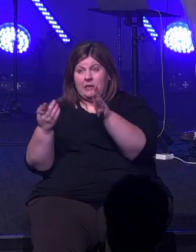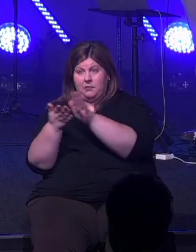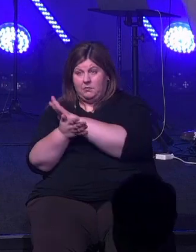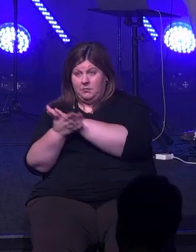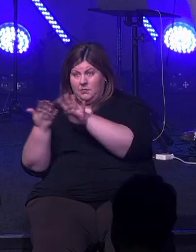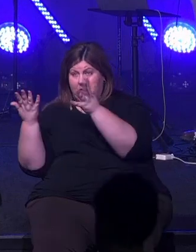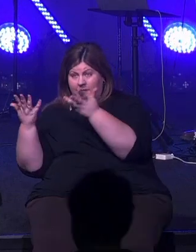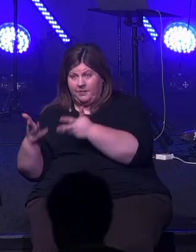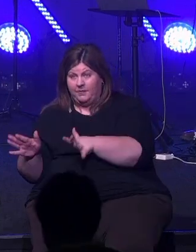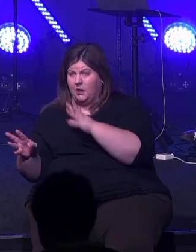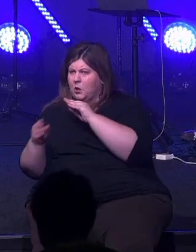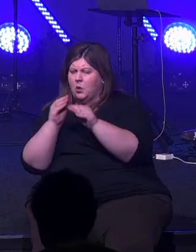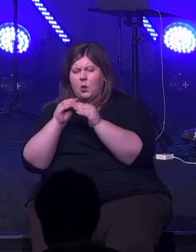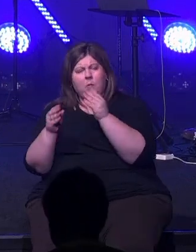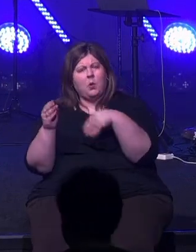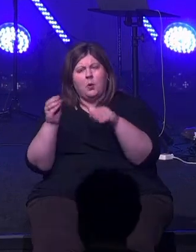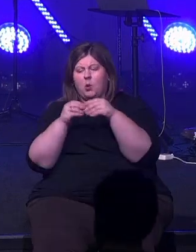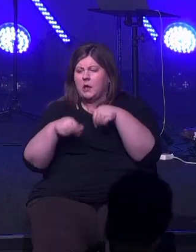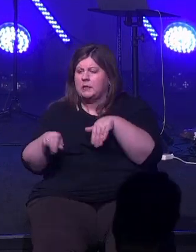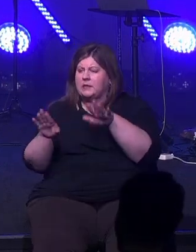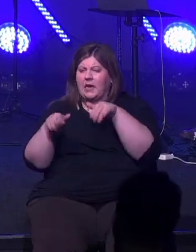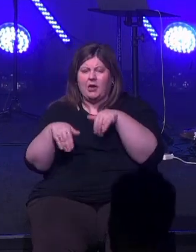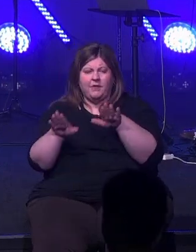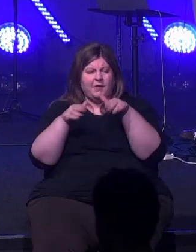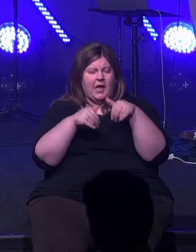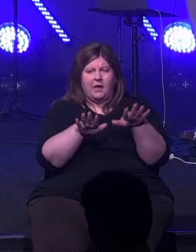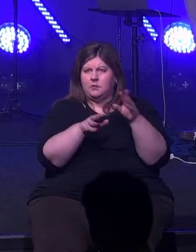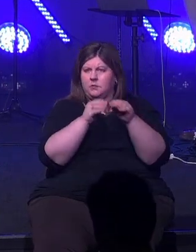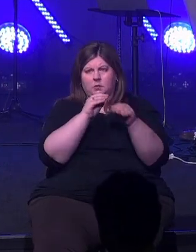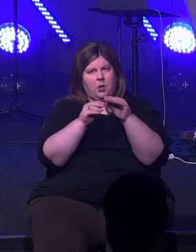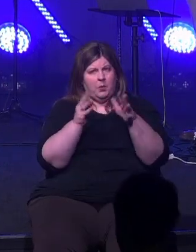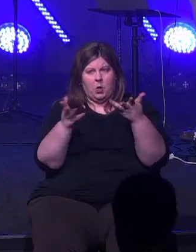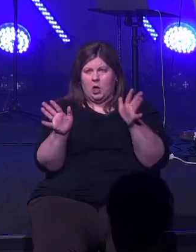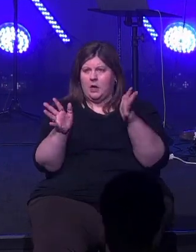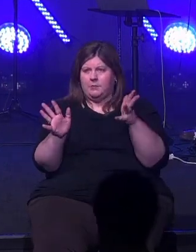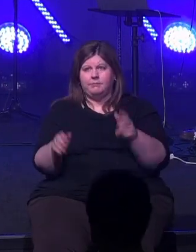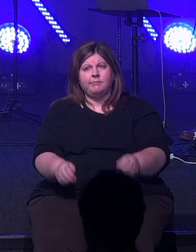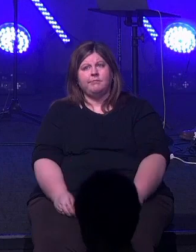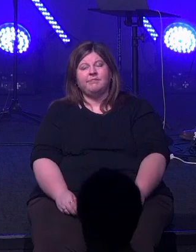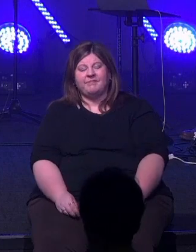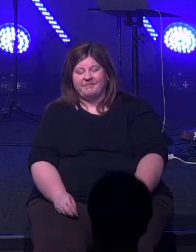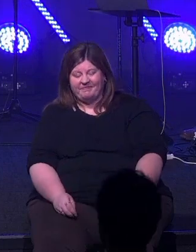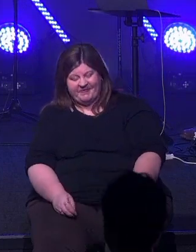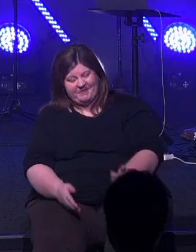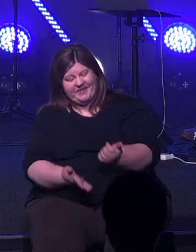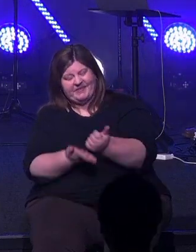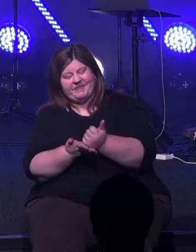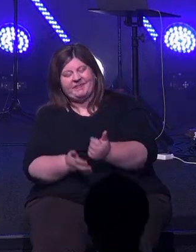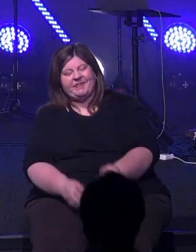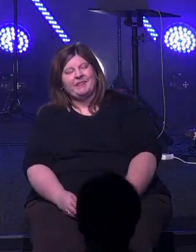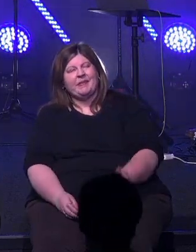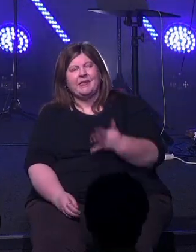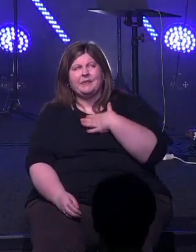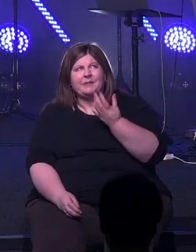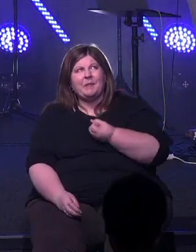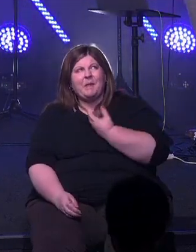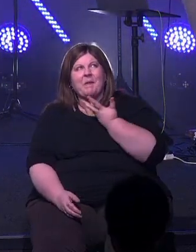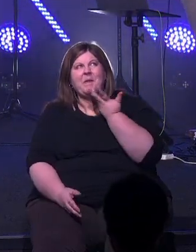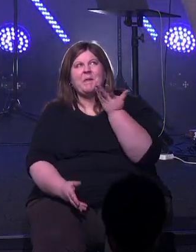forgiven, there is no need to offer any more sacrifices. Amen. This is